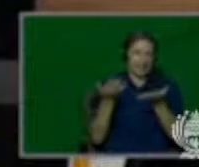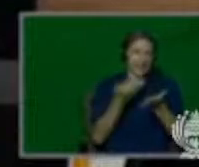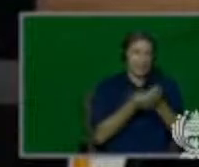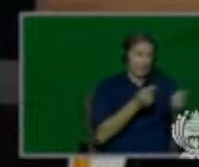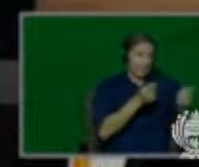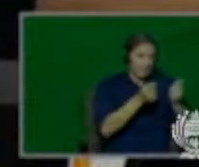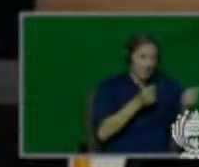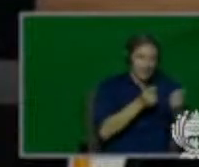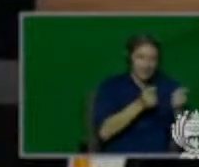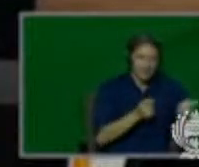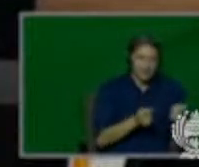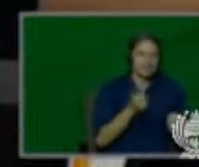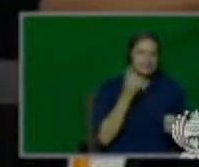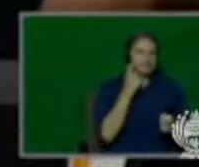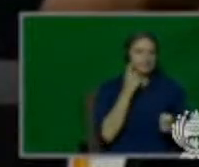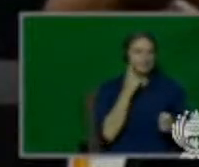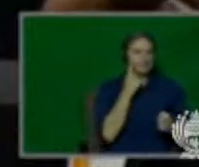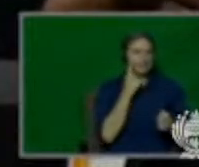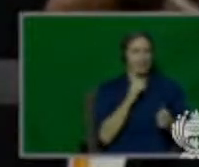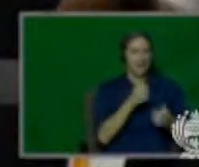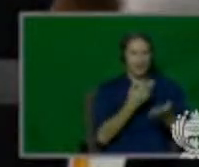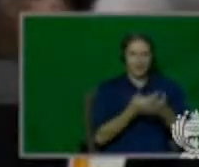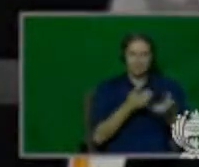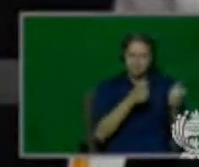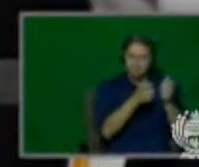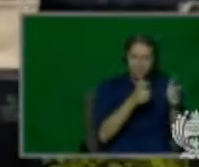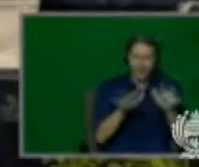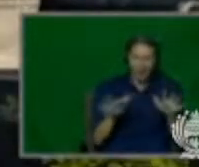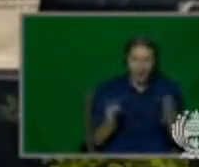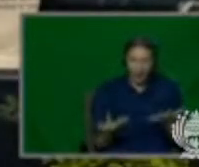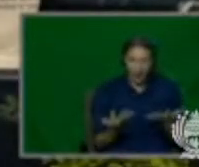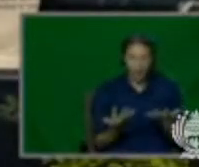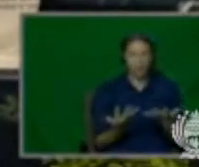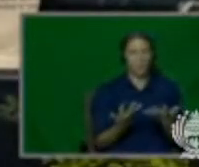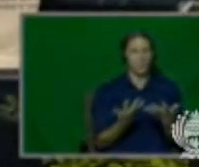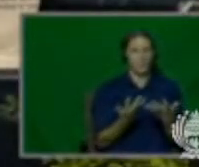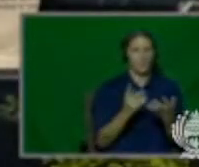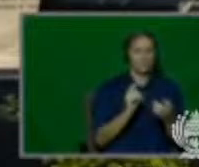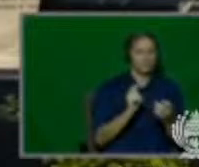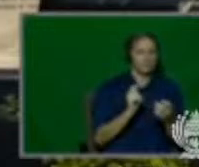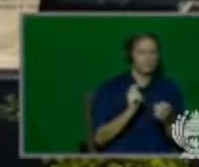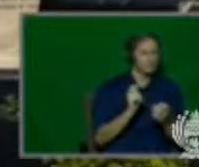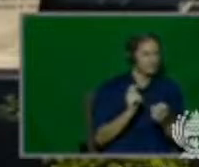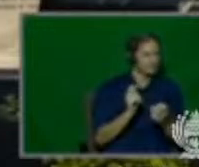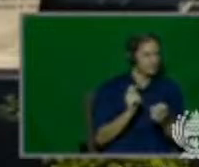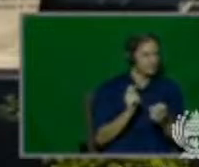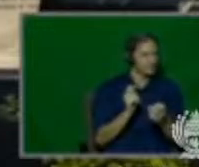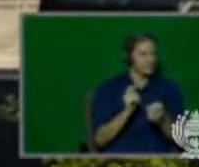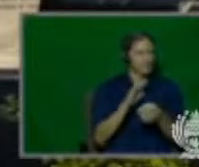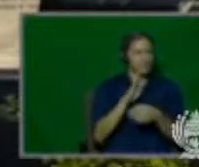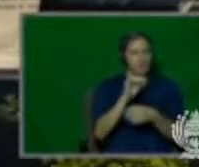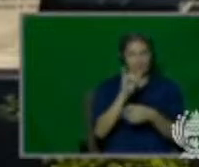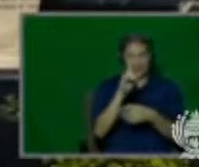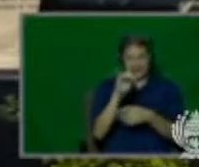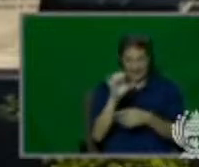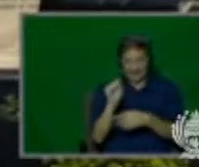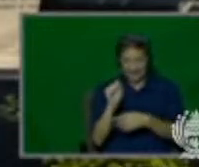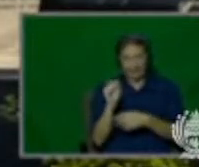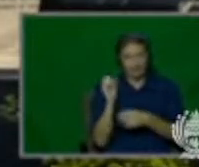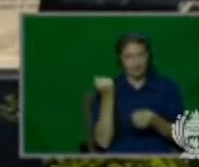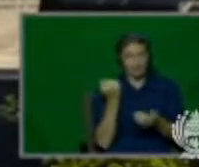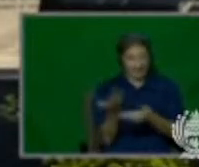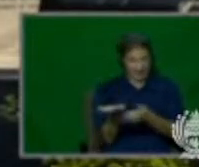PPPs, create clear rules for managing unsolicited bids, and strengthen fiscal risk